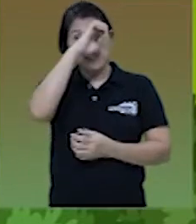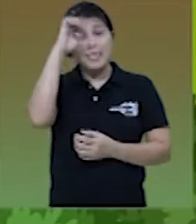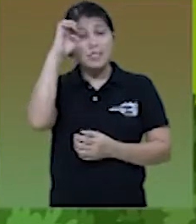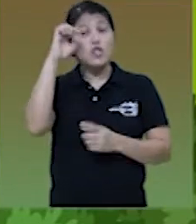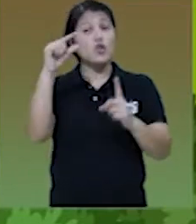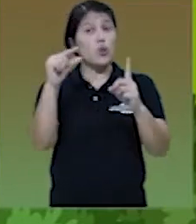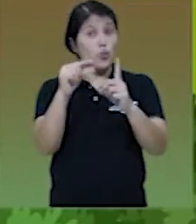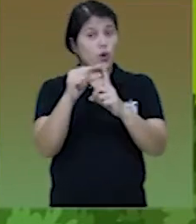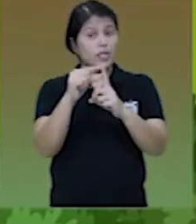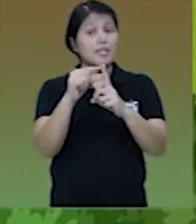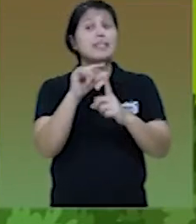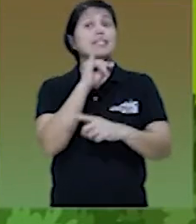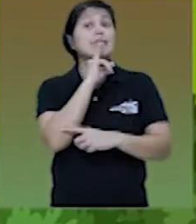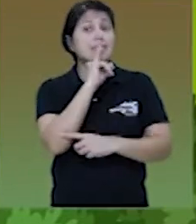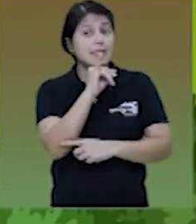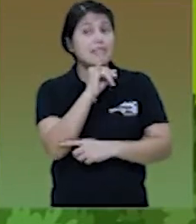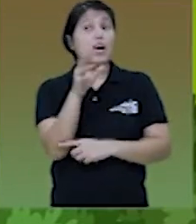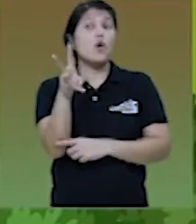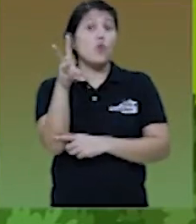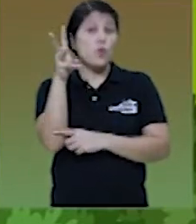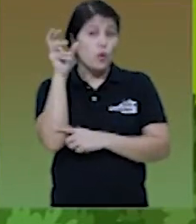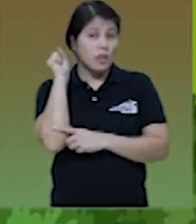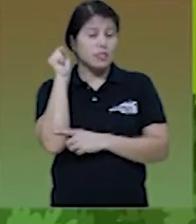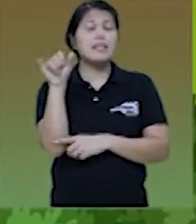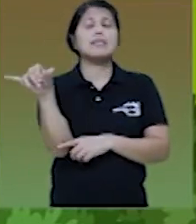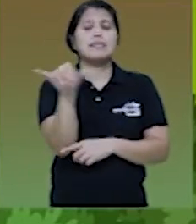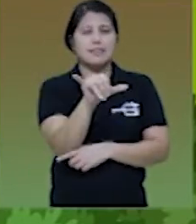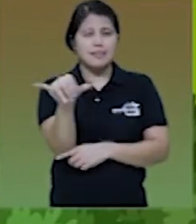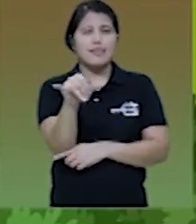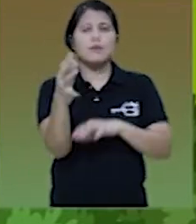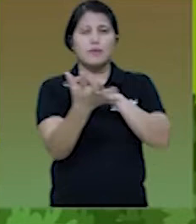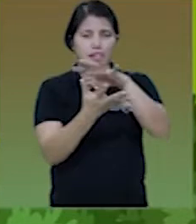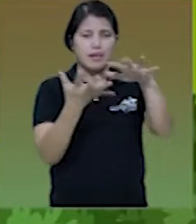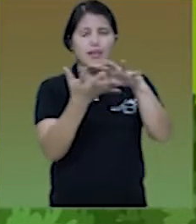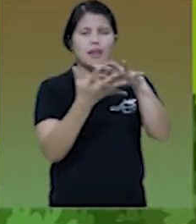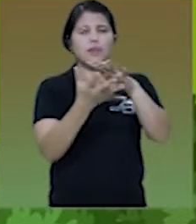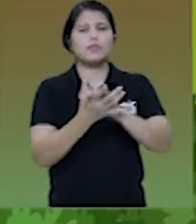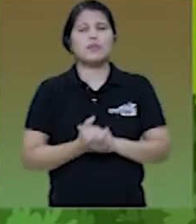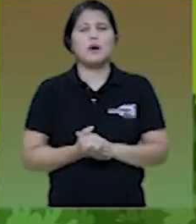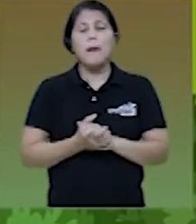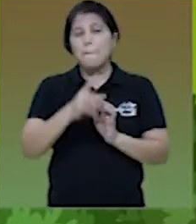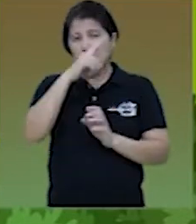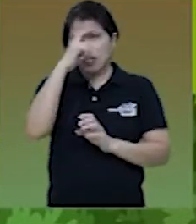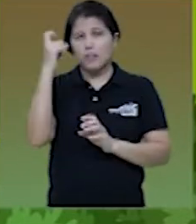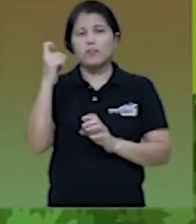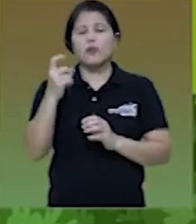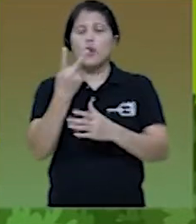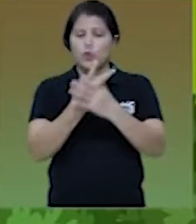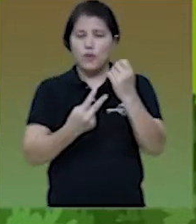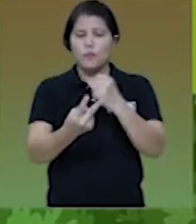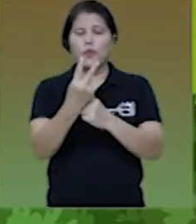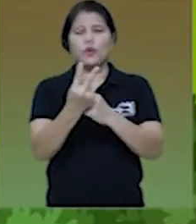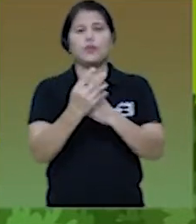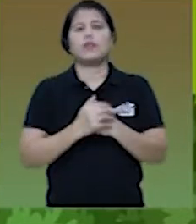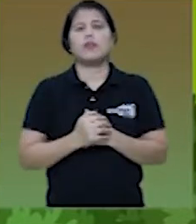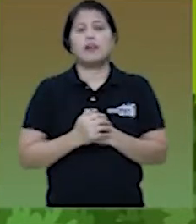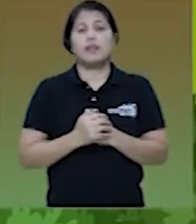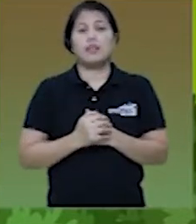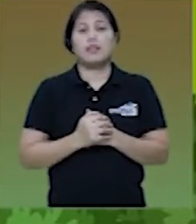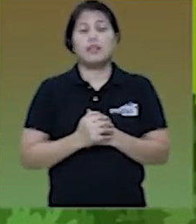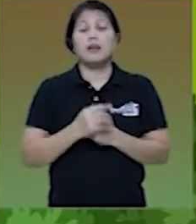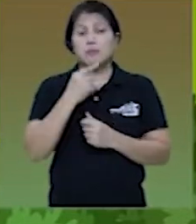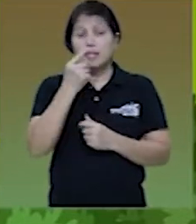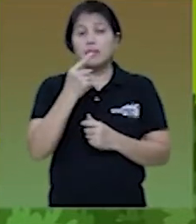Eliz, the words is and was are in the same clouds because they both refer to